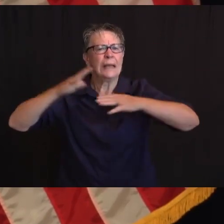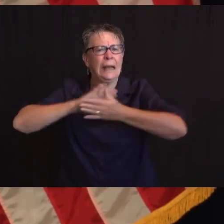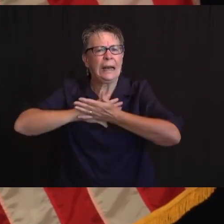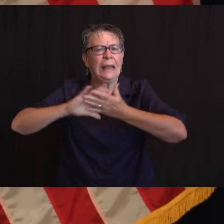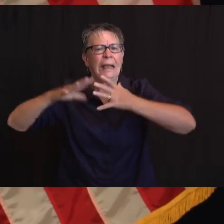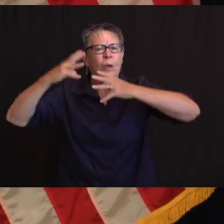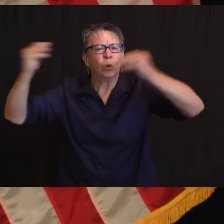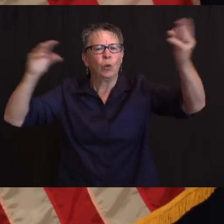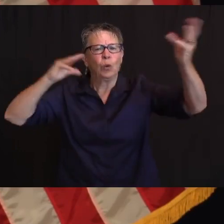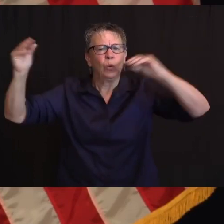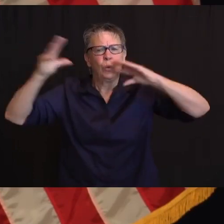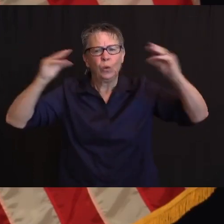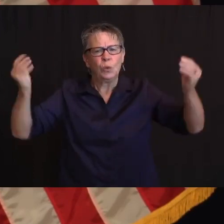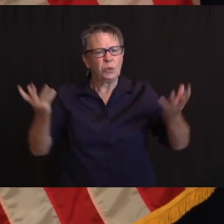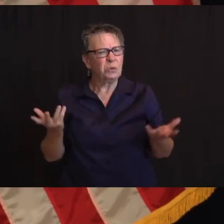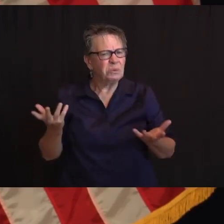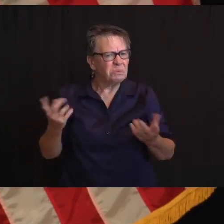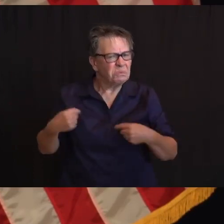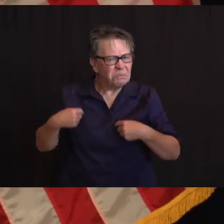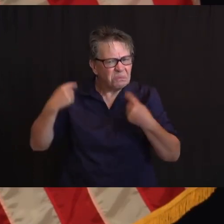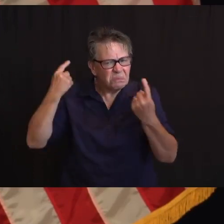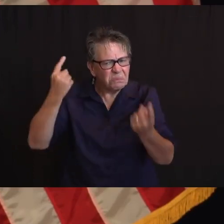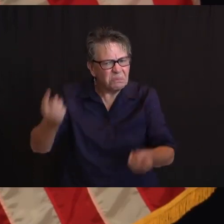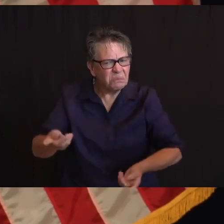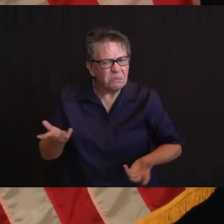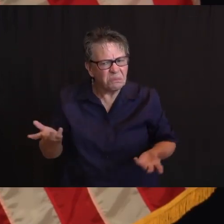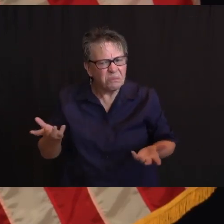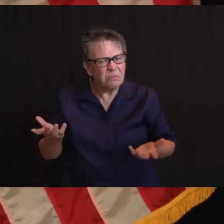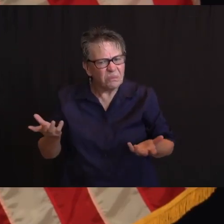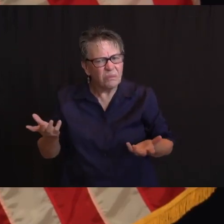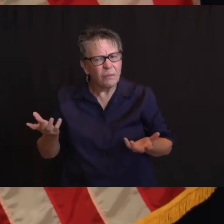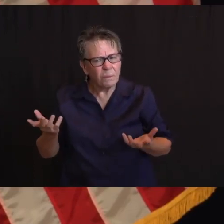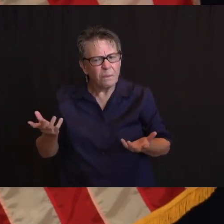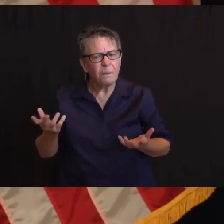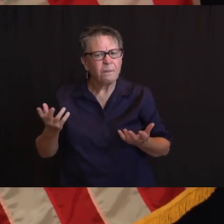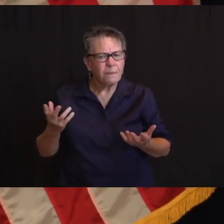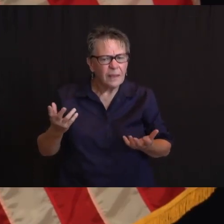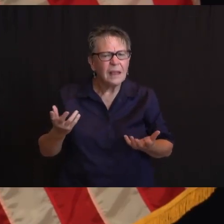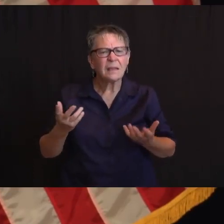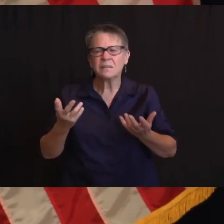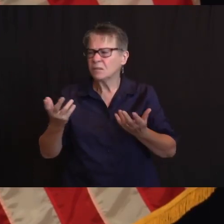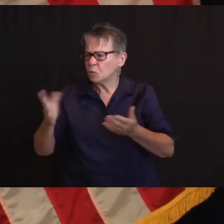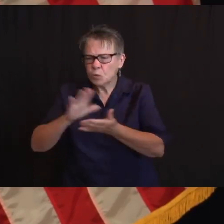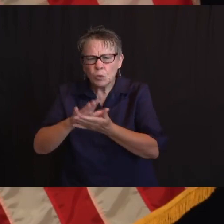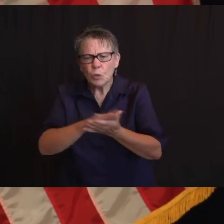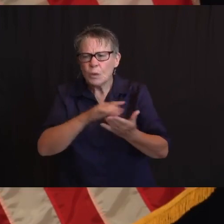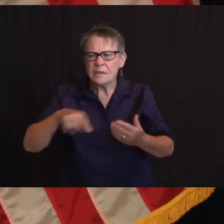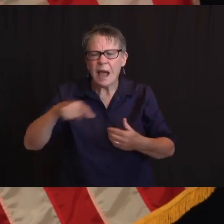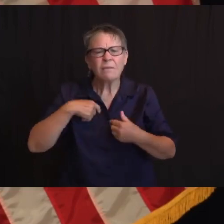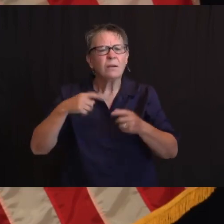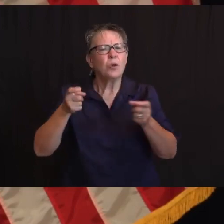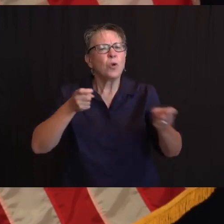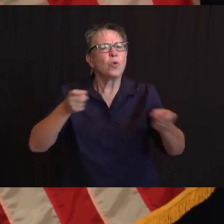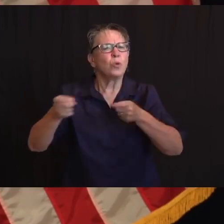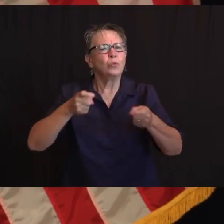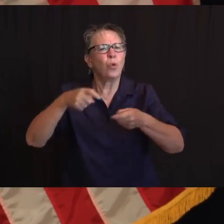appropriate indoor air quality measures. Those include, for example,